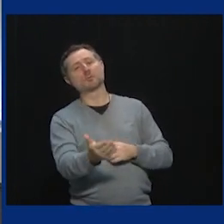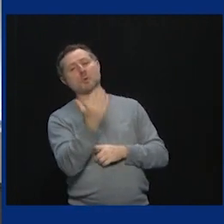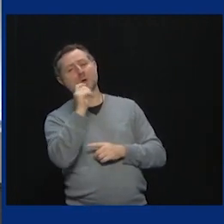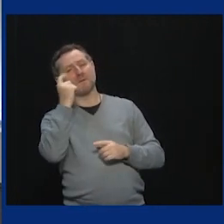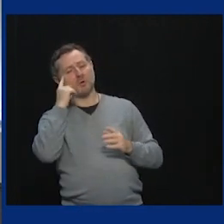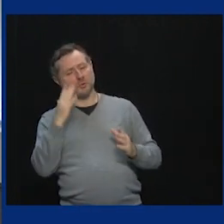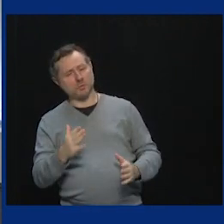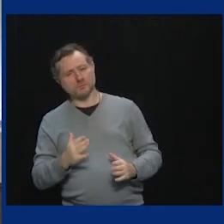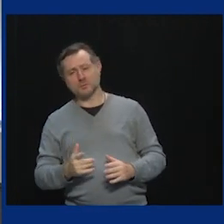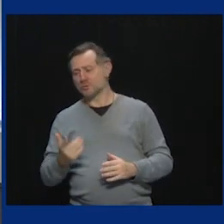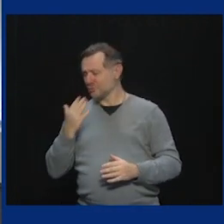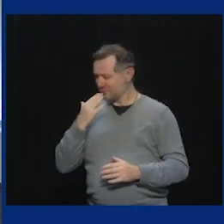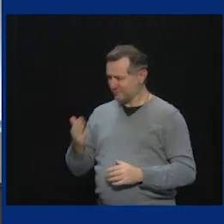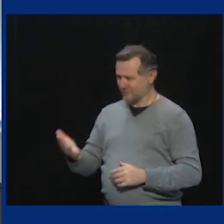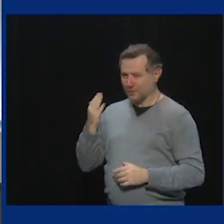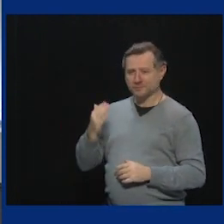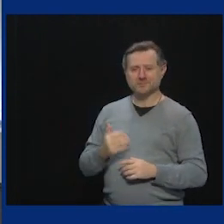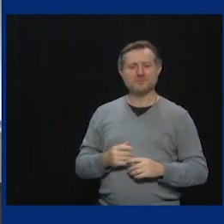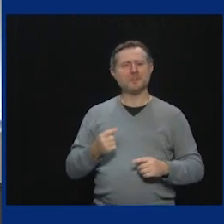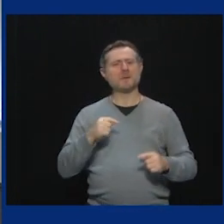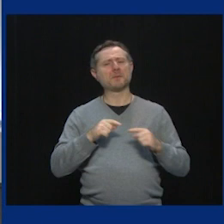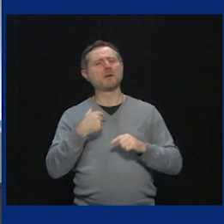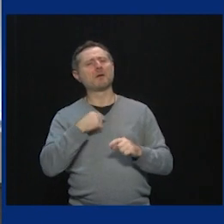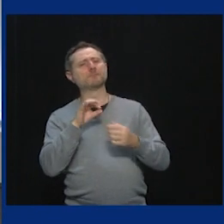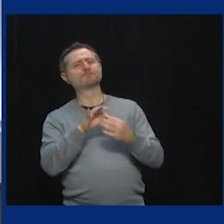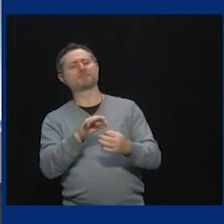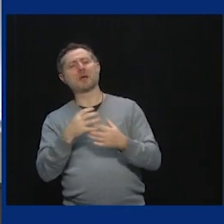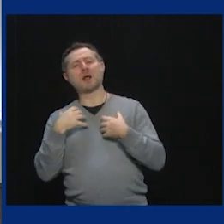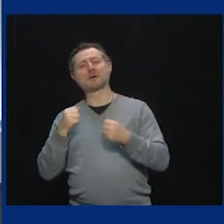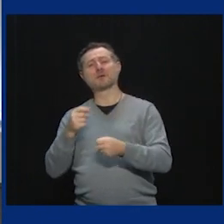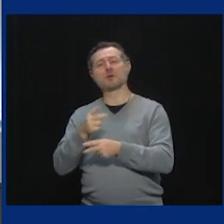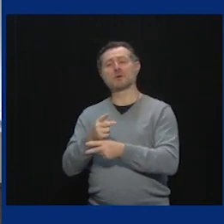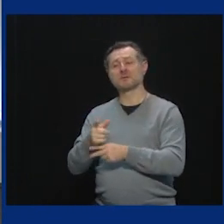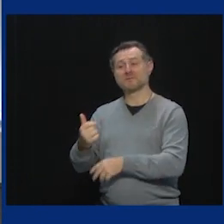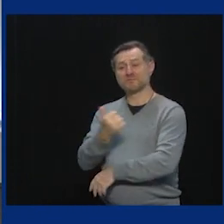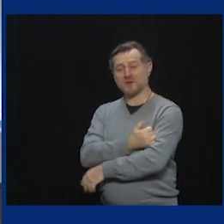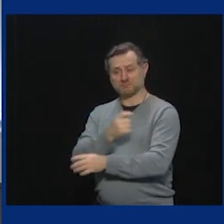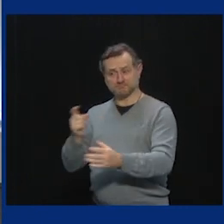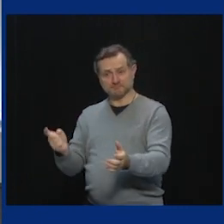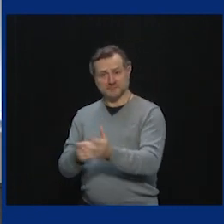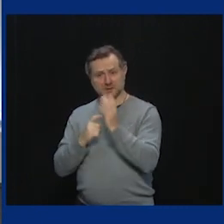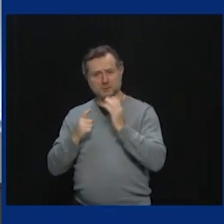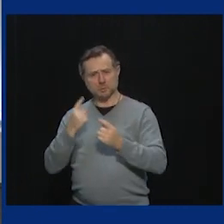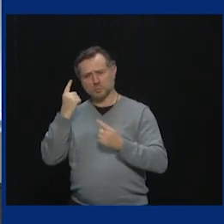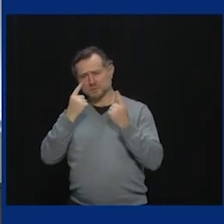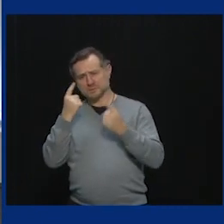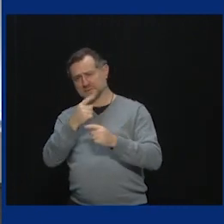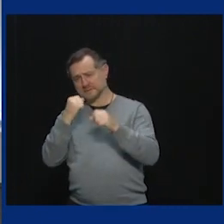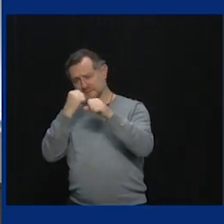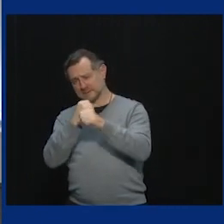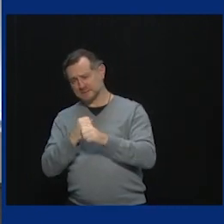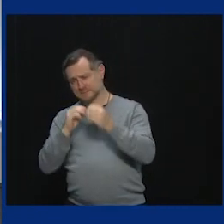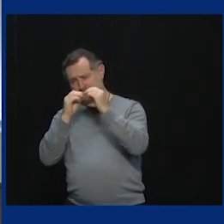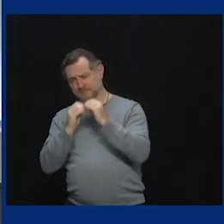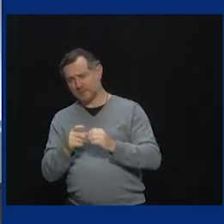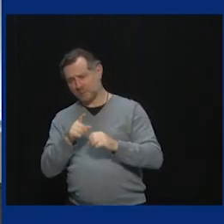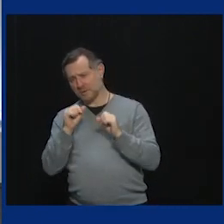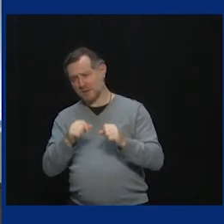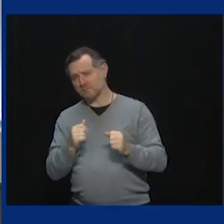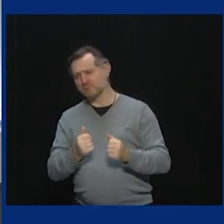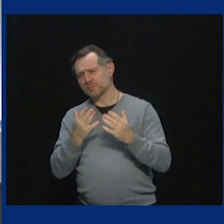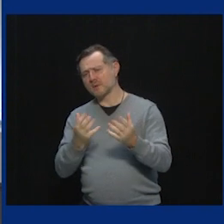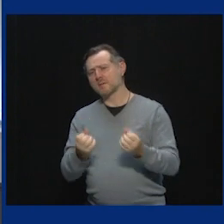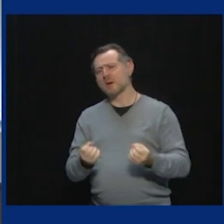To go back to the healthcare vaccine mandate, I'm wondering some statistics, if you can provide them. How many workers